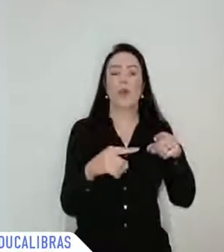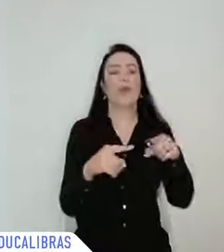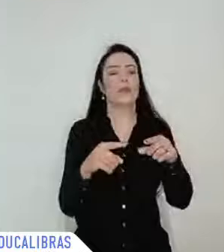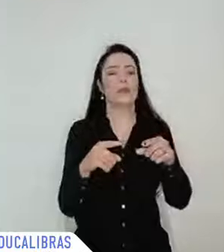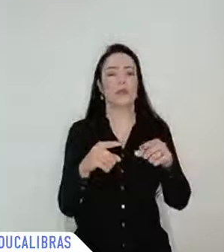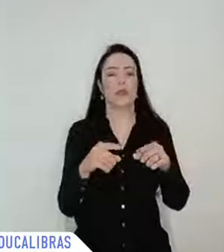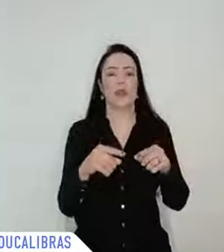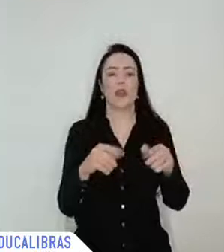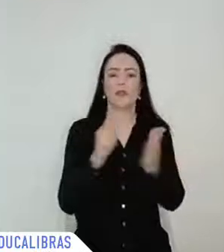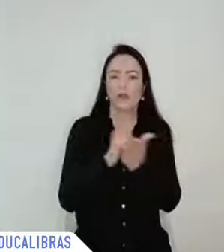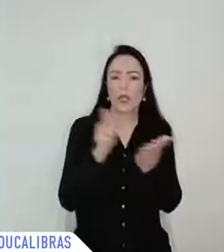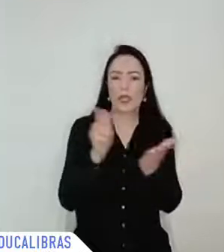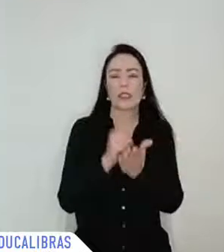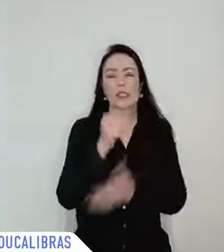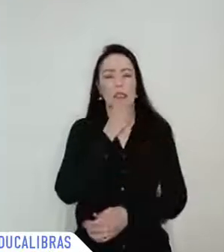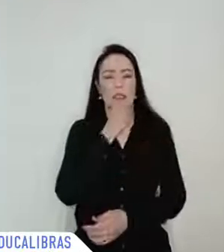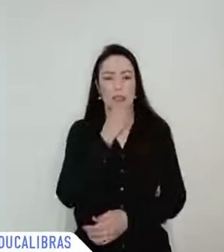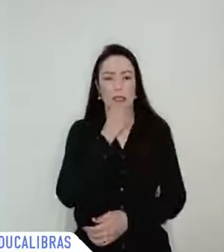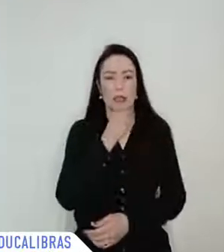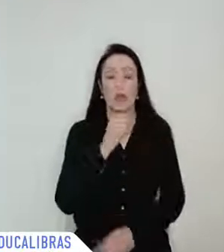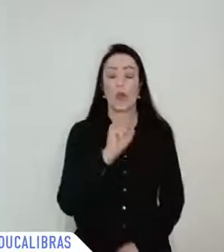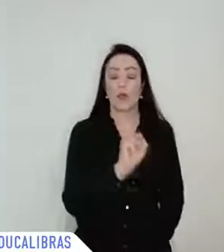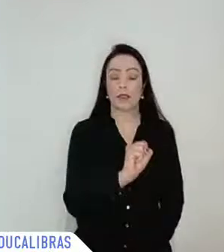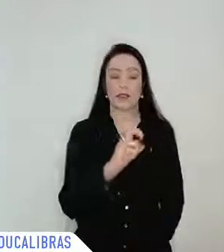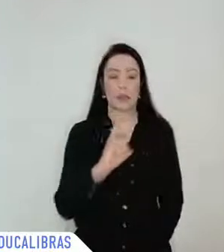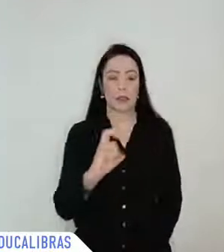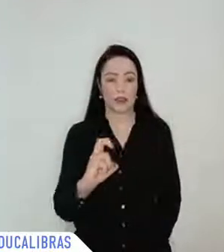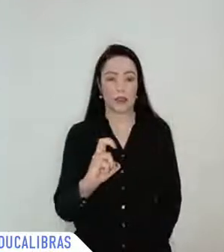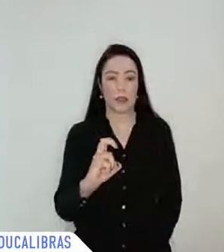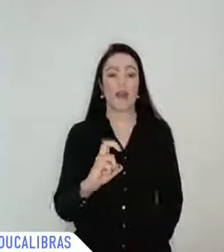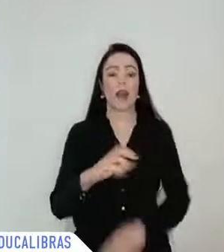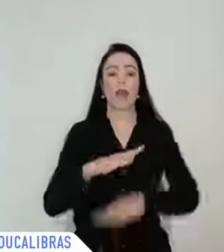constantly attacking the press.